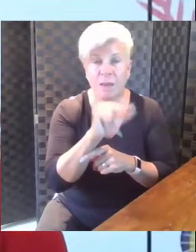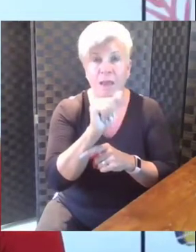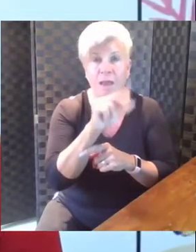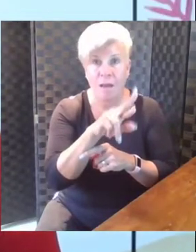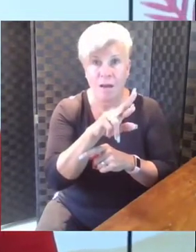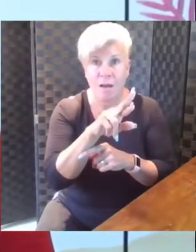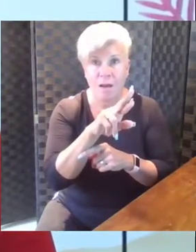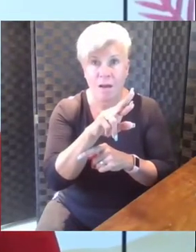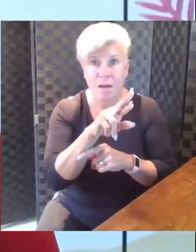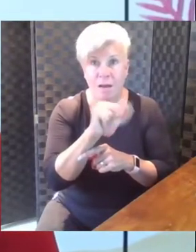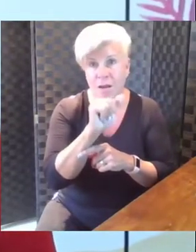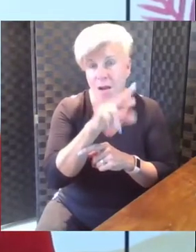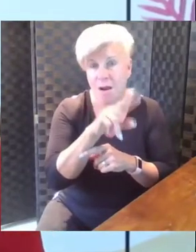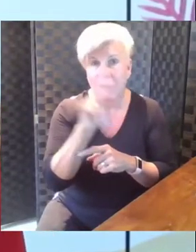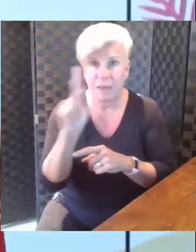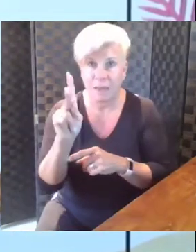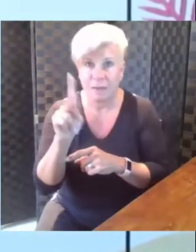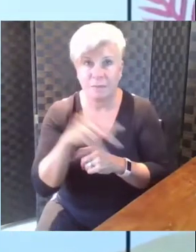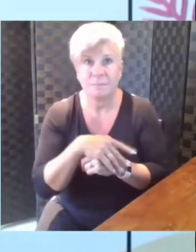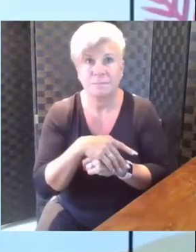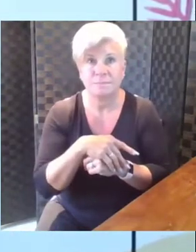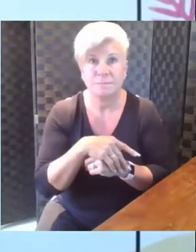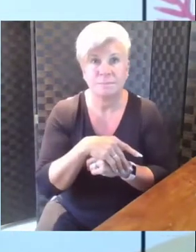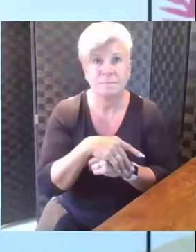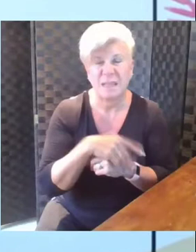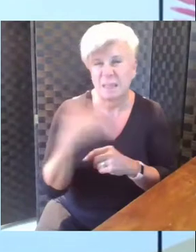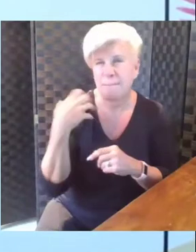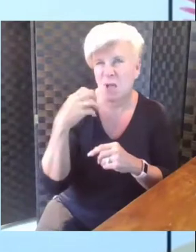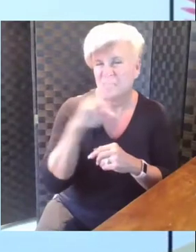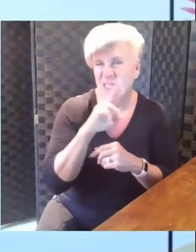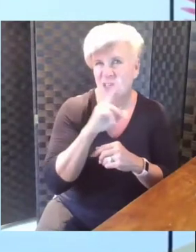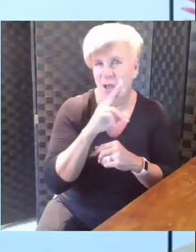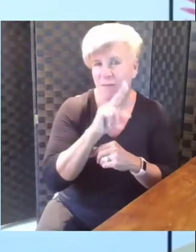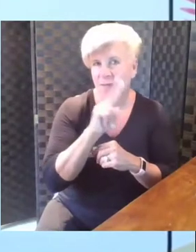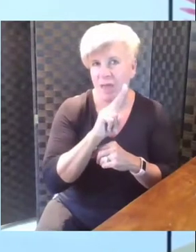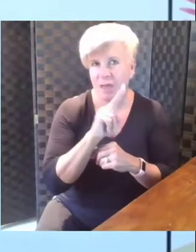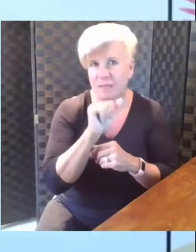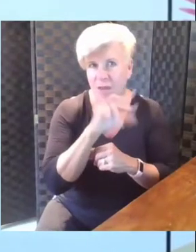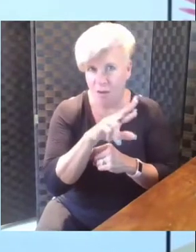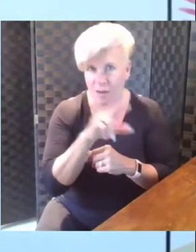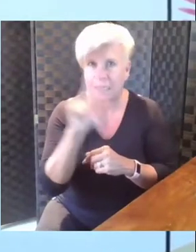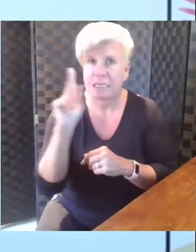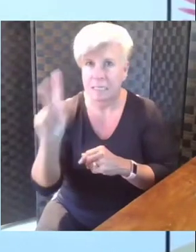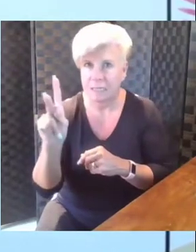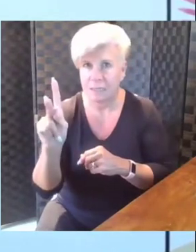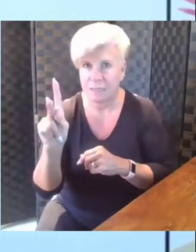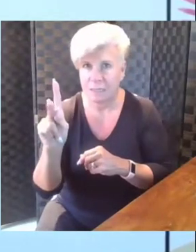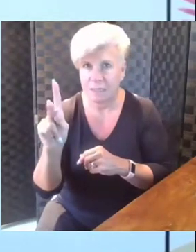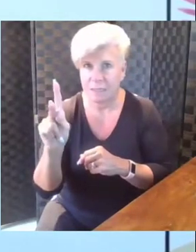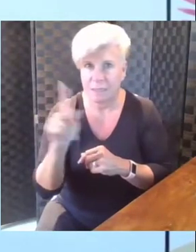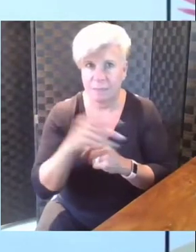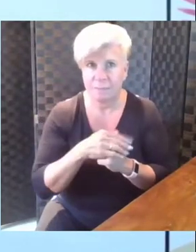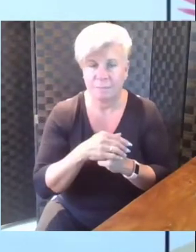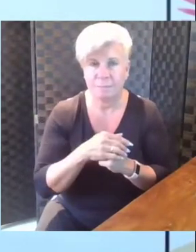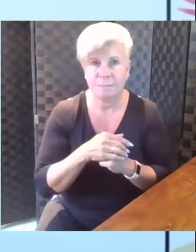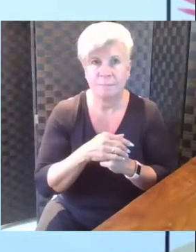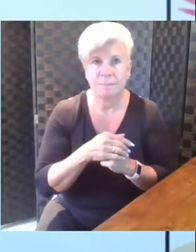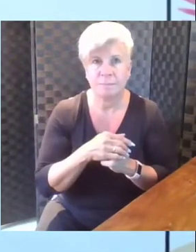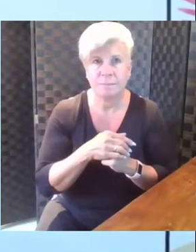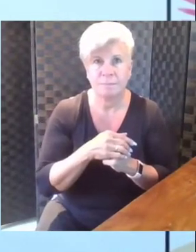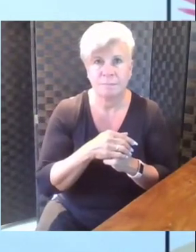R controlled or that bossy R vowel. So spark is AR and then you have the K.